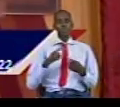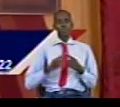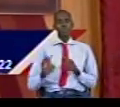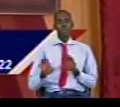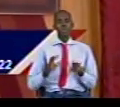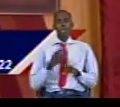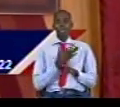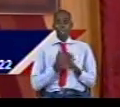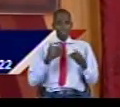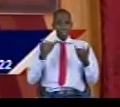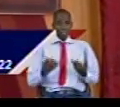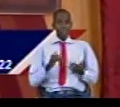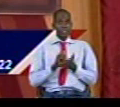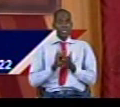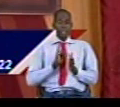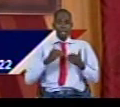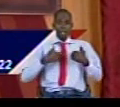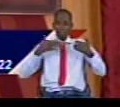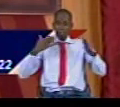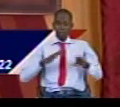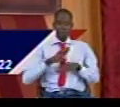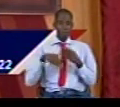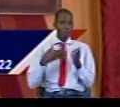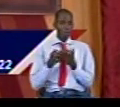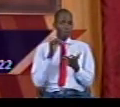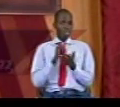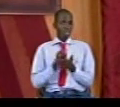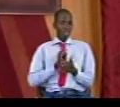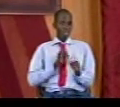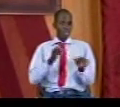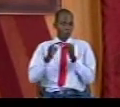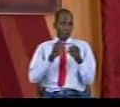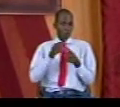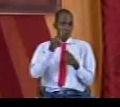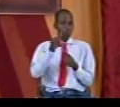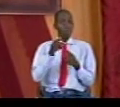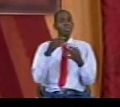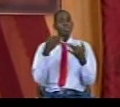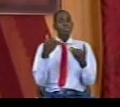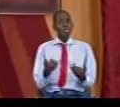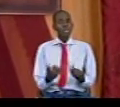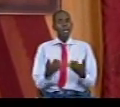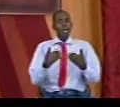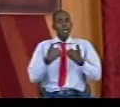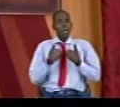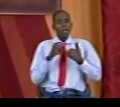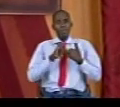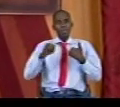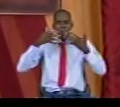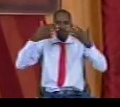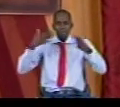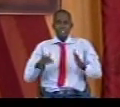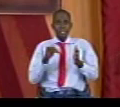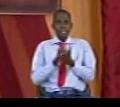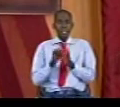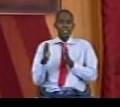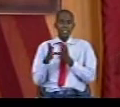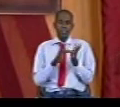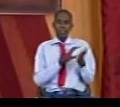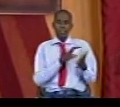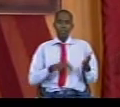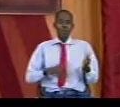that I've finished all that I told you now, that's why he said, having finished that, he was ready to go back to the